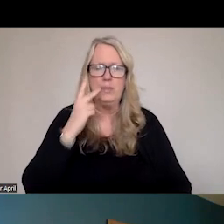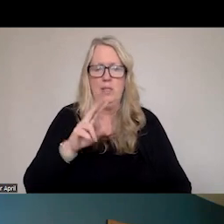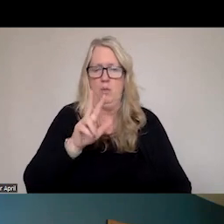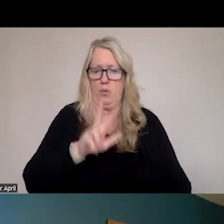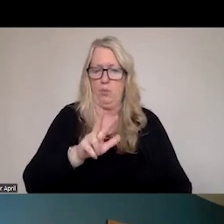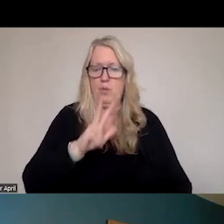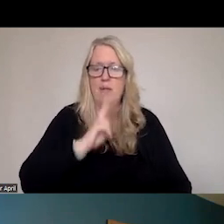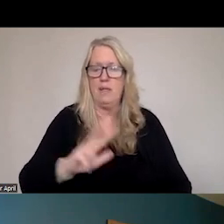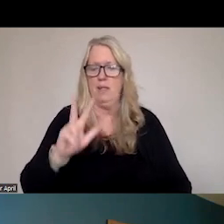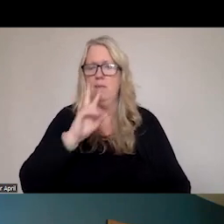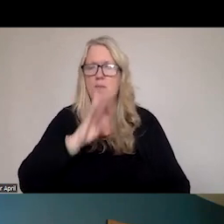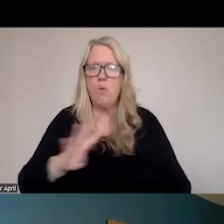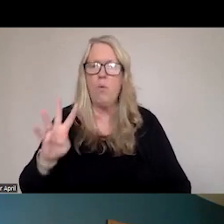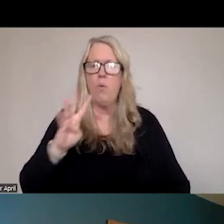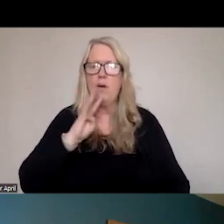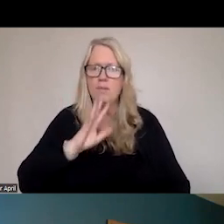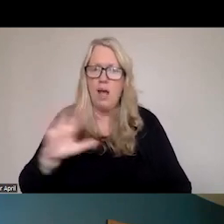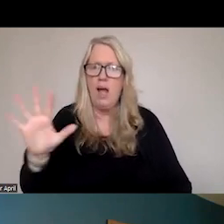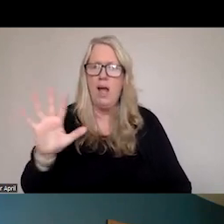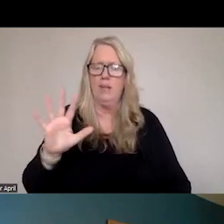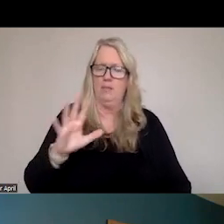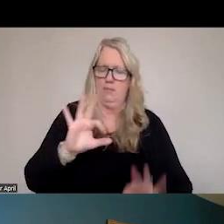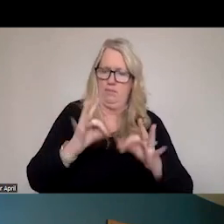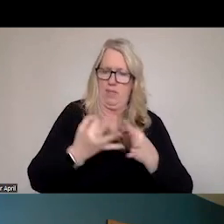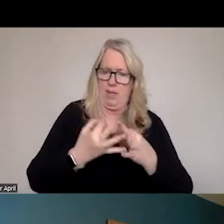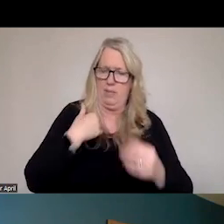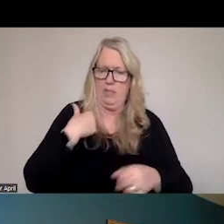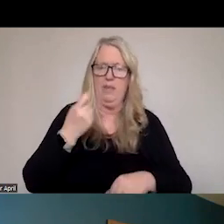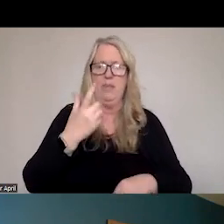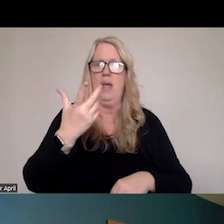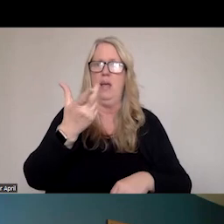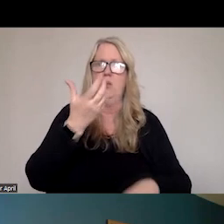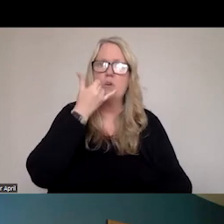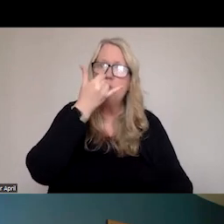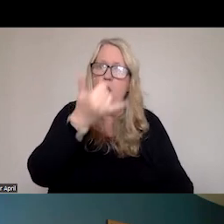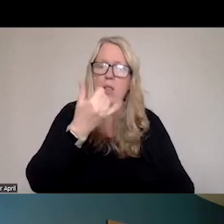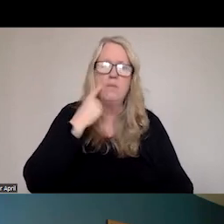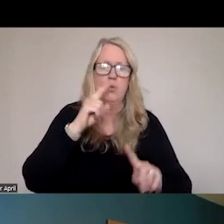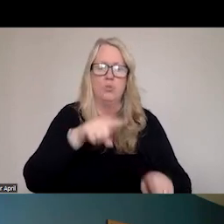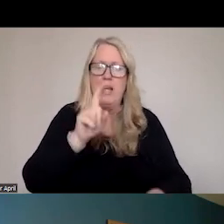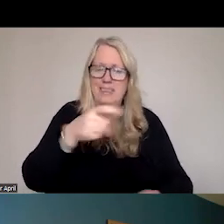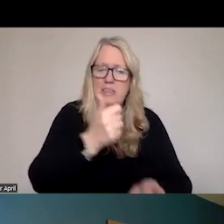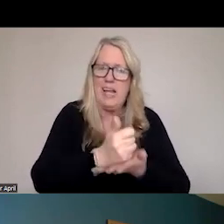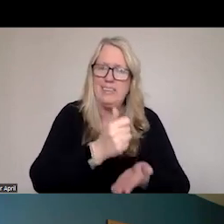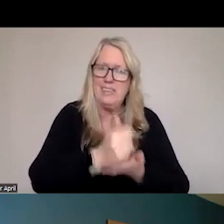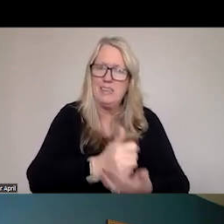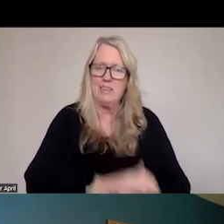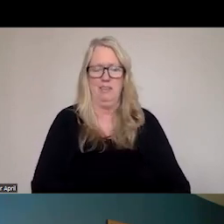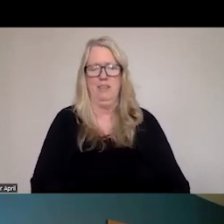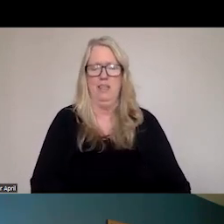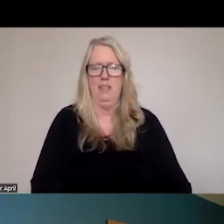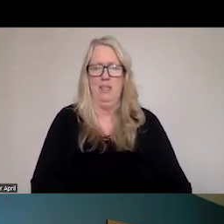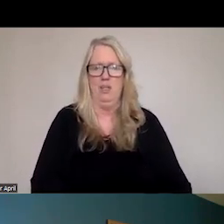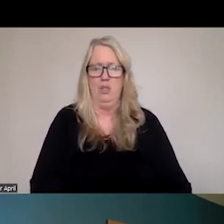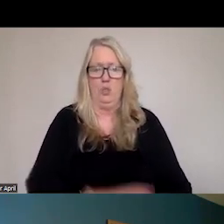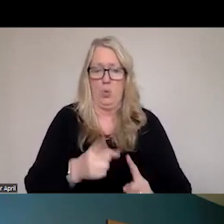5-year-olds getting families with 3, 4, and 5-year-olds calling for response and assistance. And so when the child,